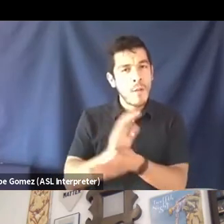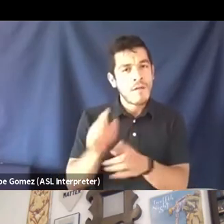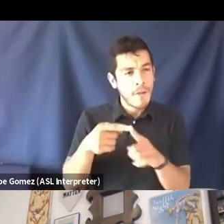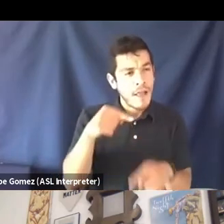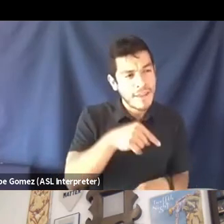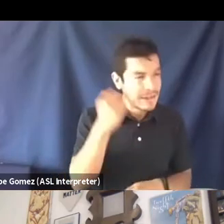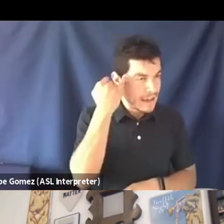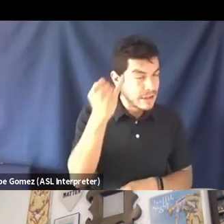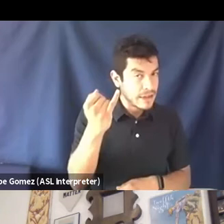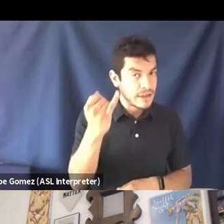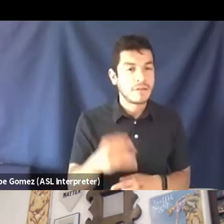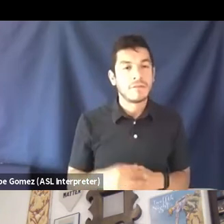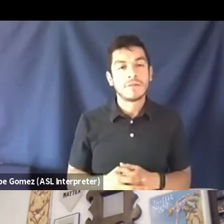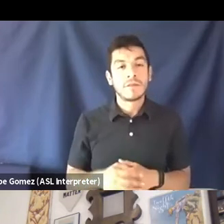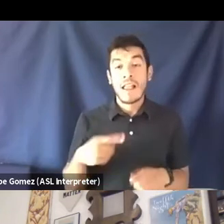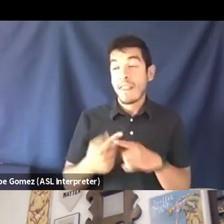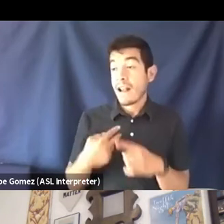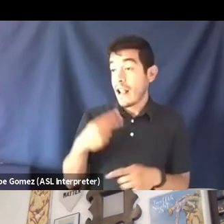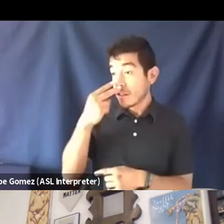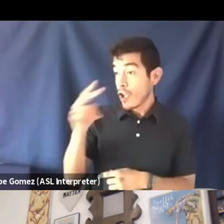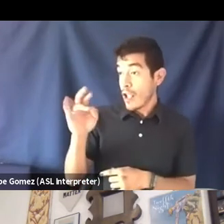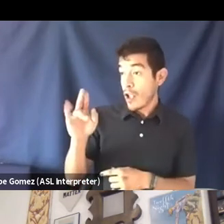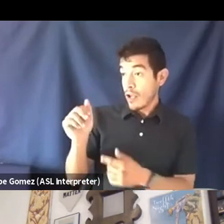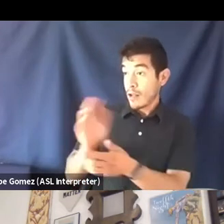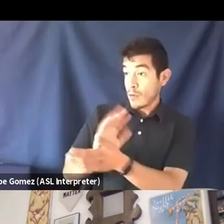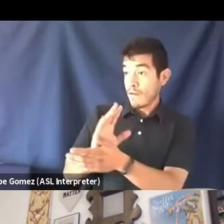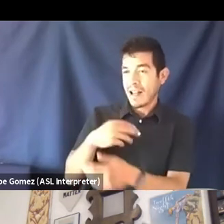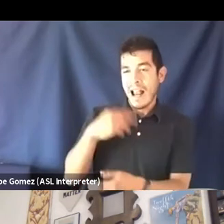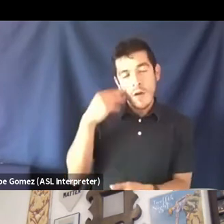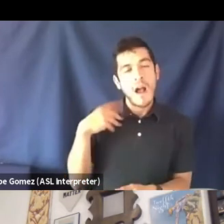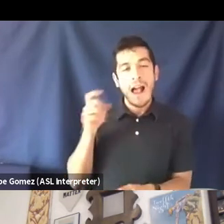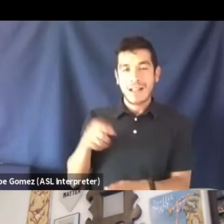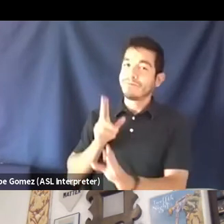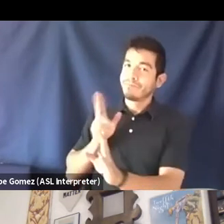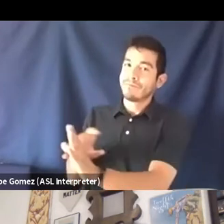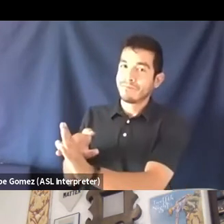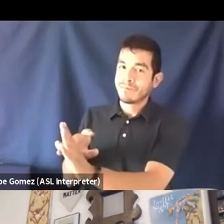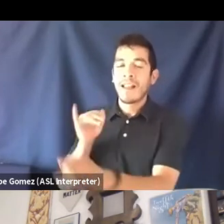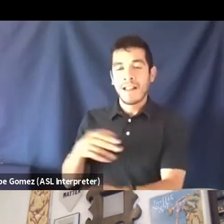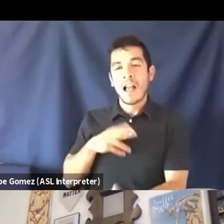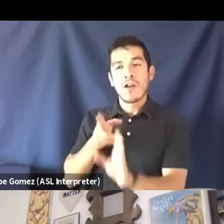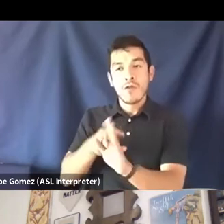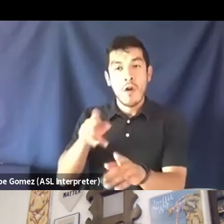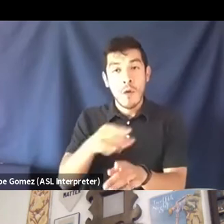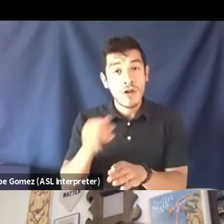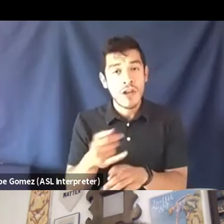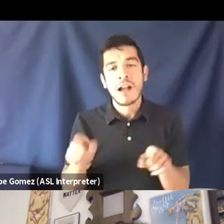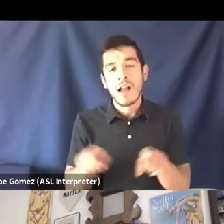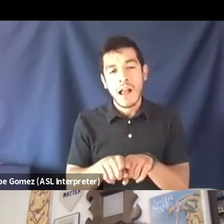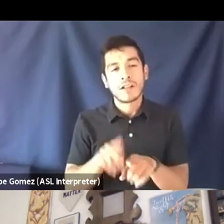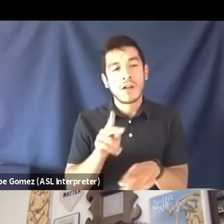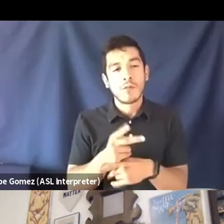saw, Erika's footage and knew that I had to be a part of it. So that's when I joined the project as a producer.